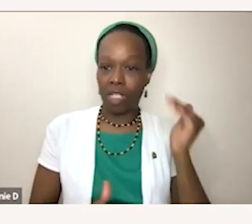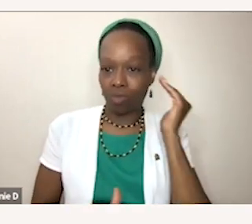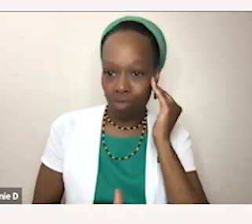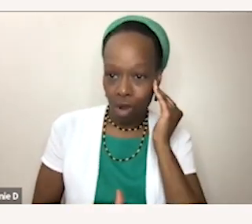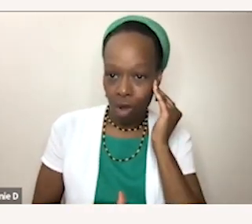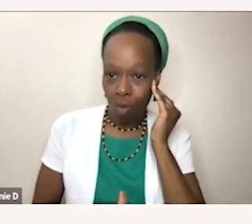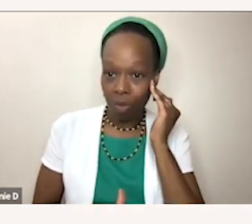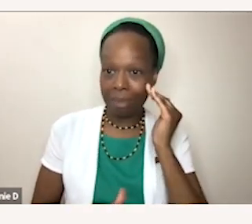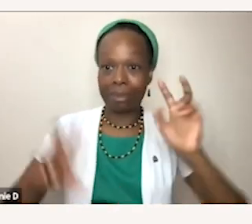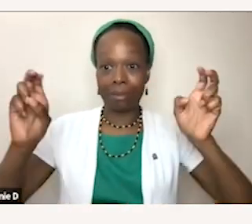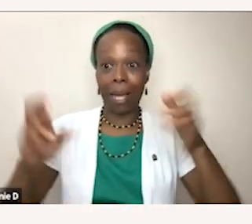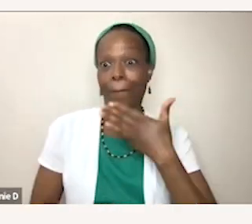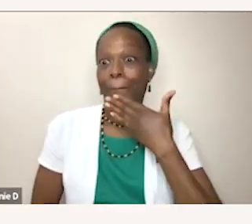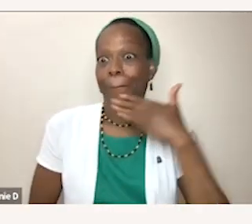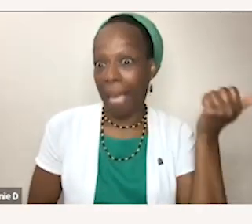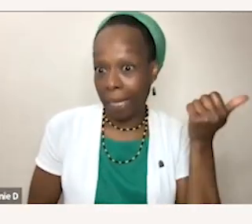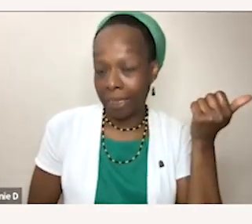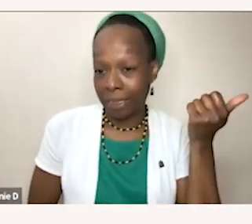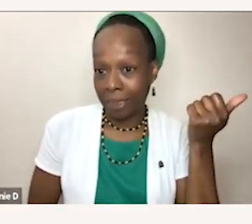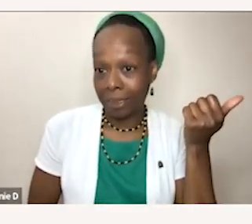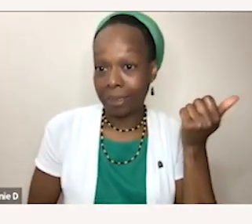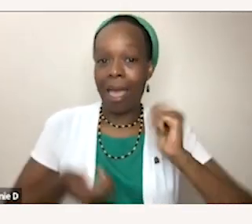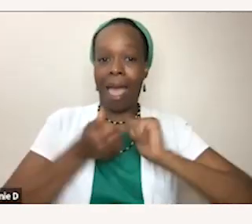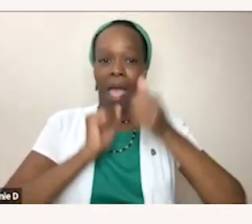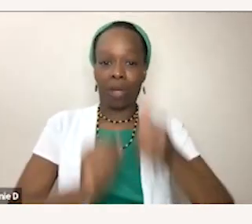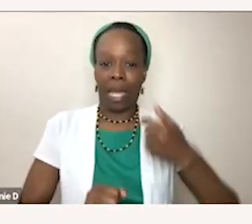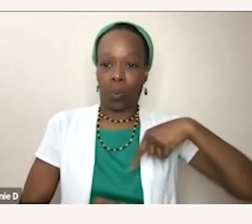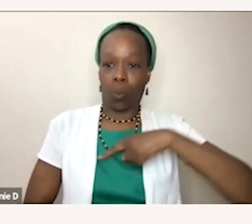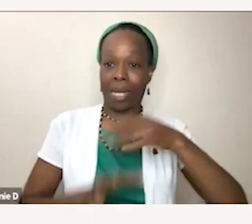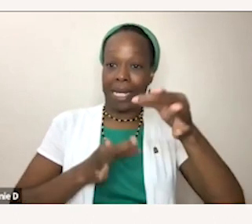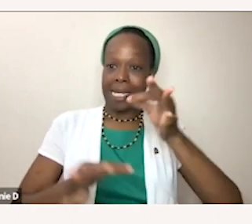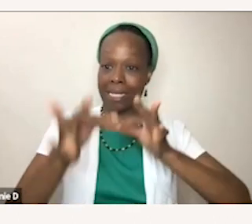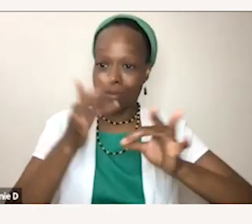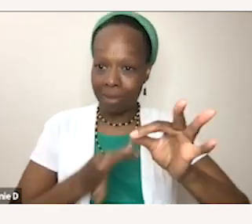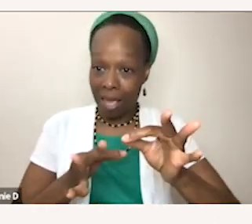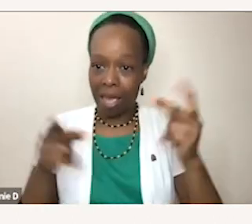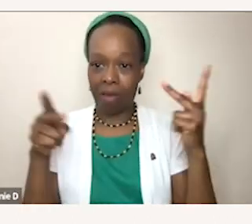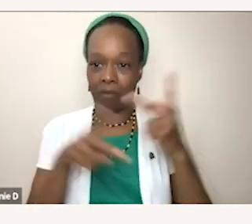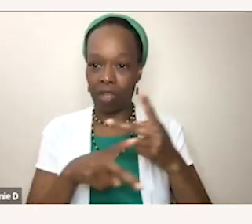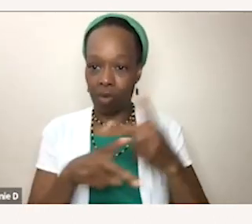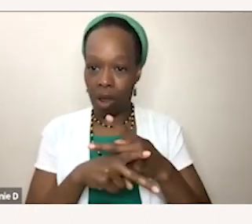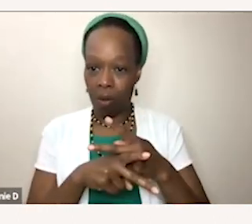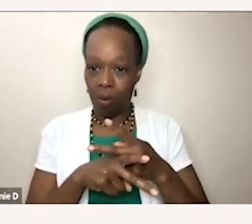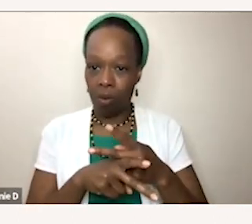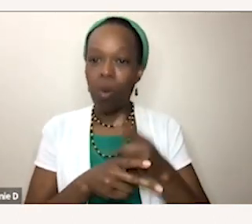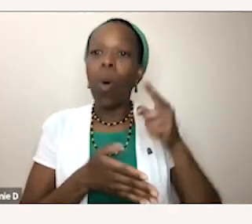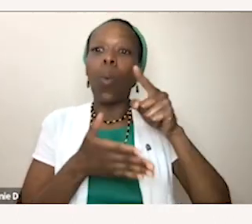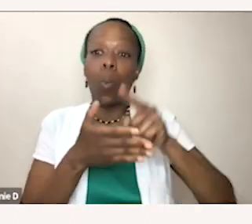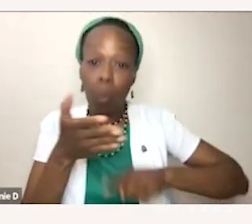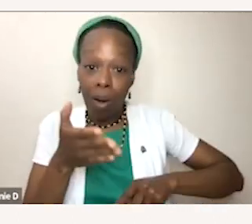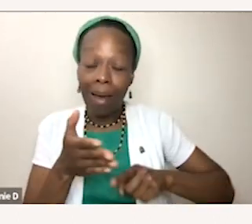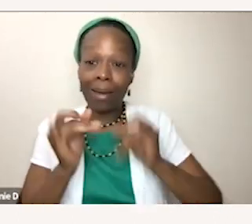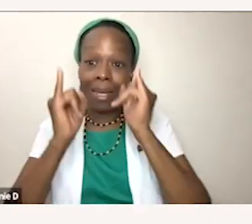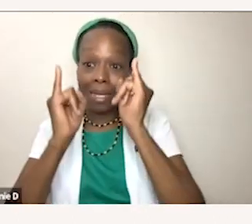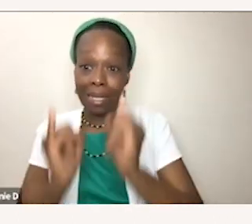is best, you know, how do we go about instead figuring out what an individual student